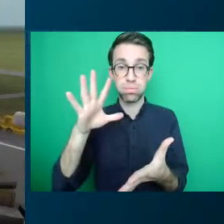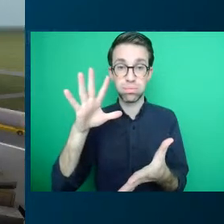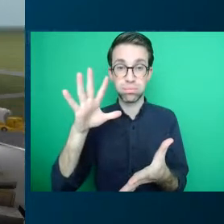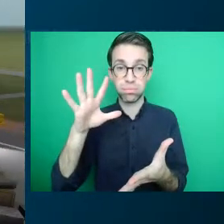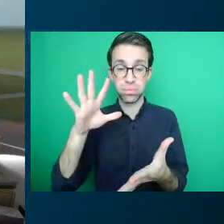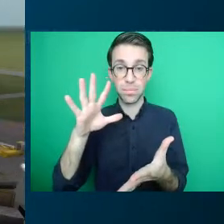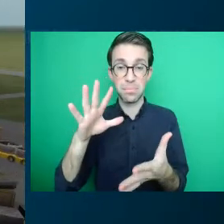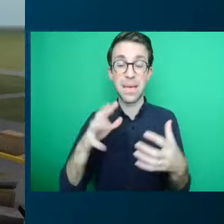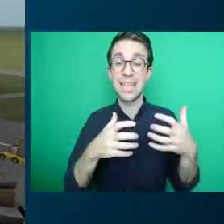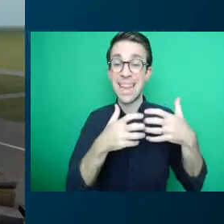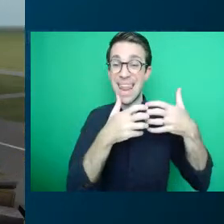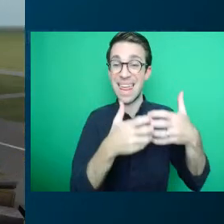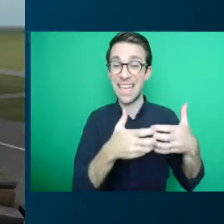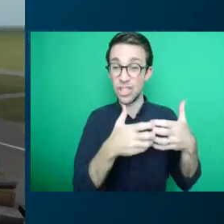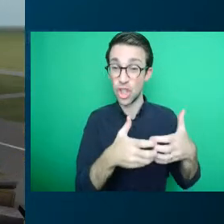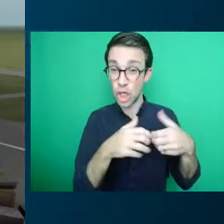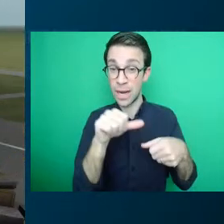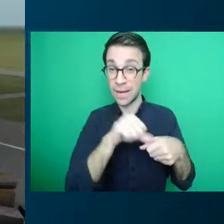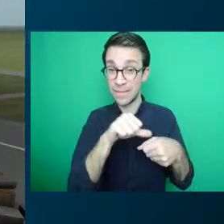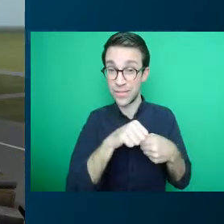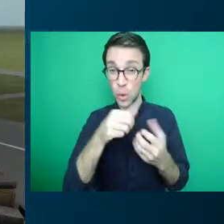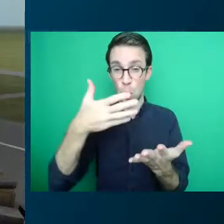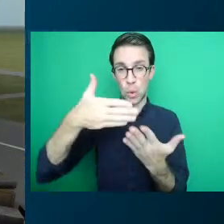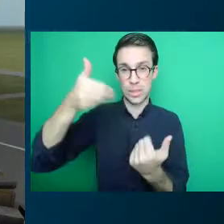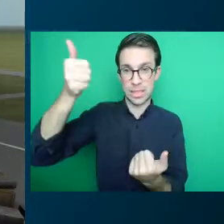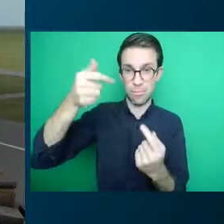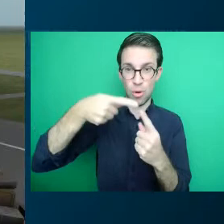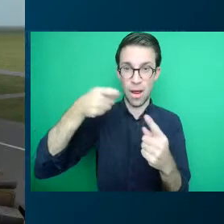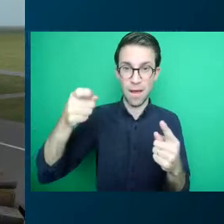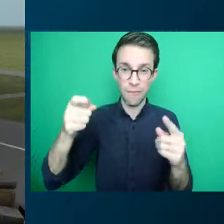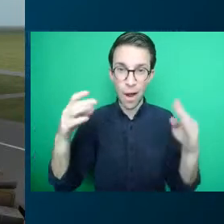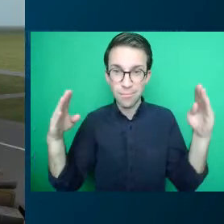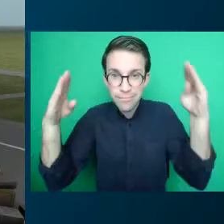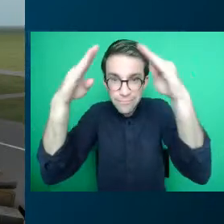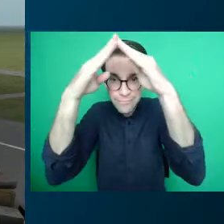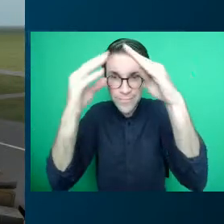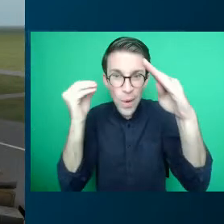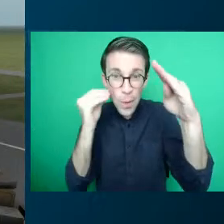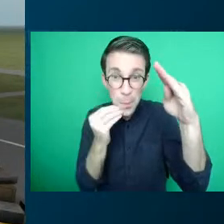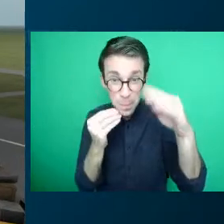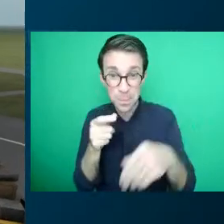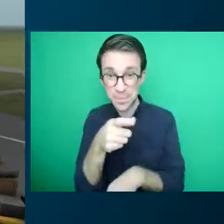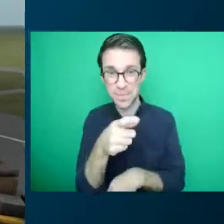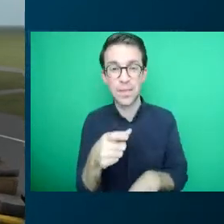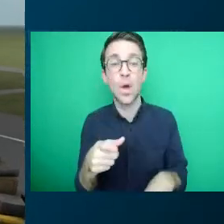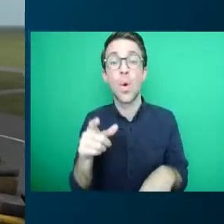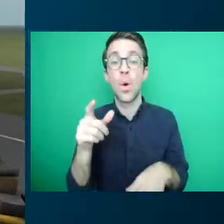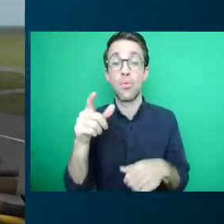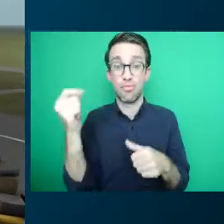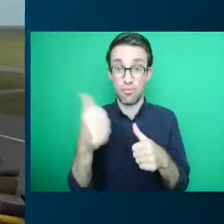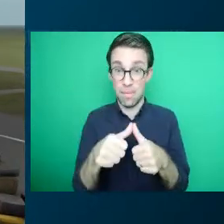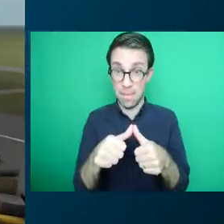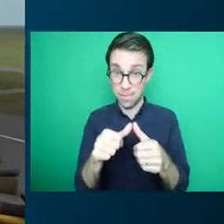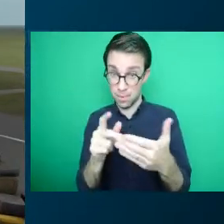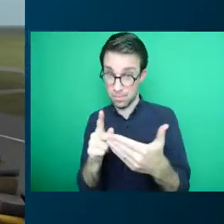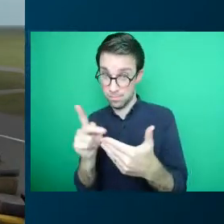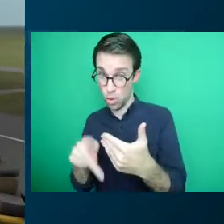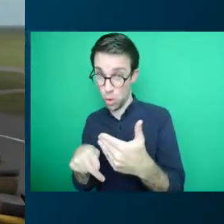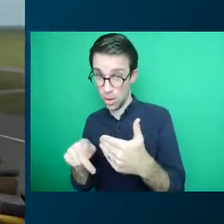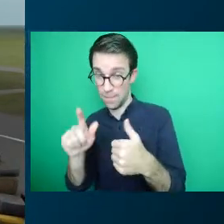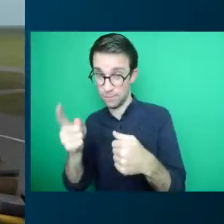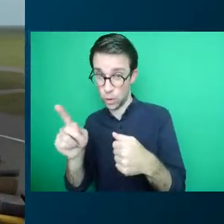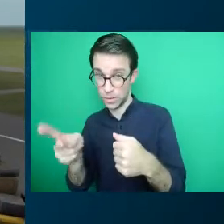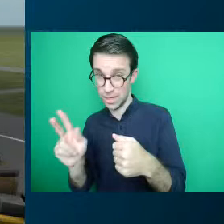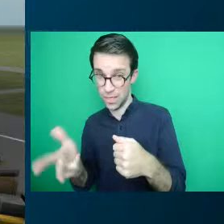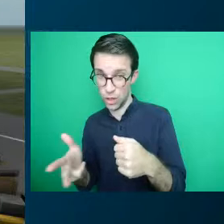separate the fuel and the engine away from the capsule. Now, remember the programming, remember the staging. And if you look over here again,